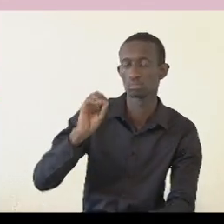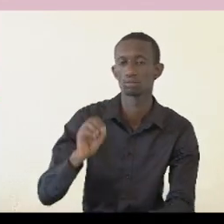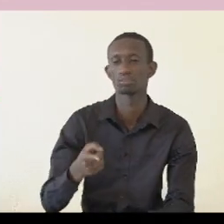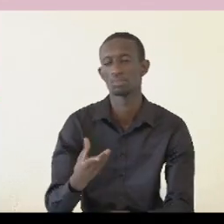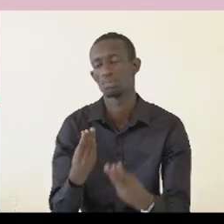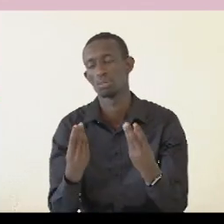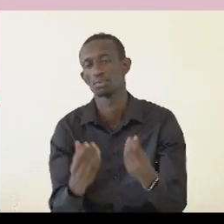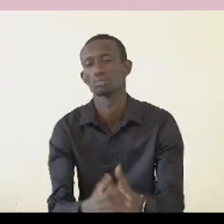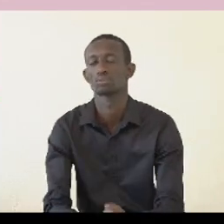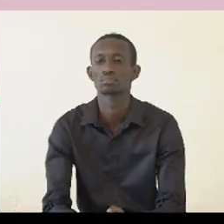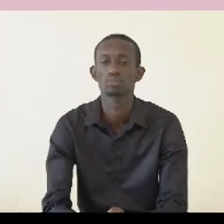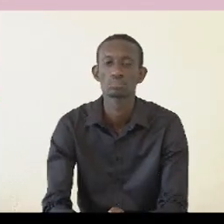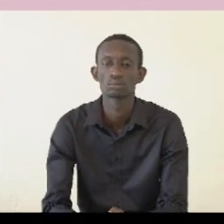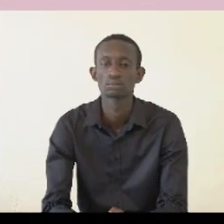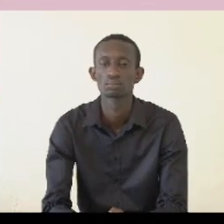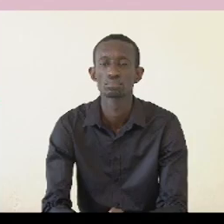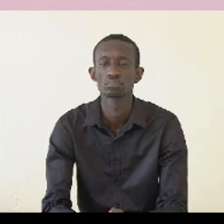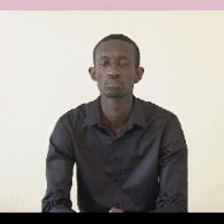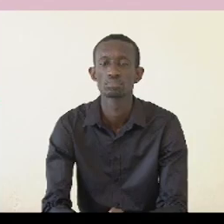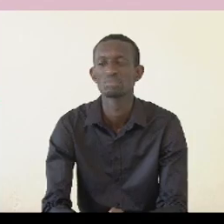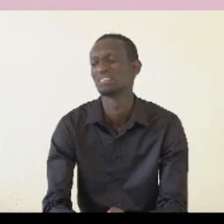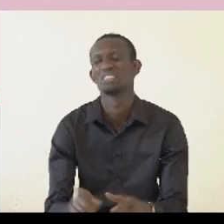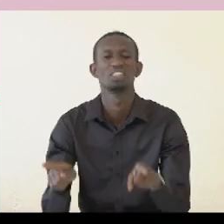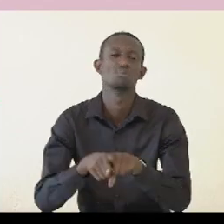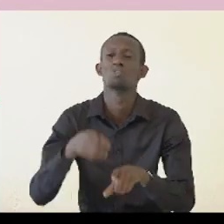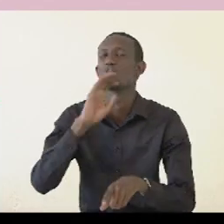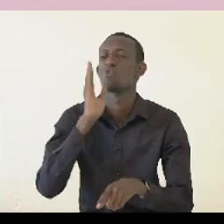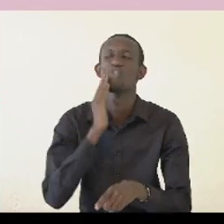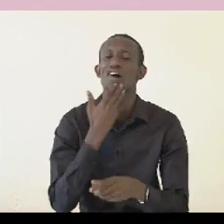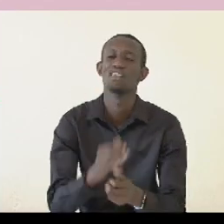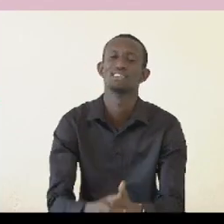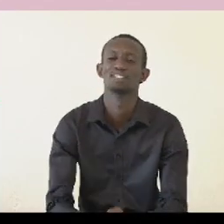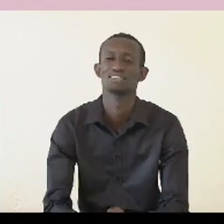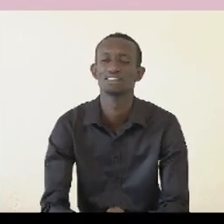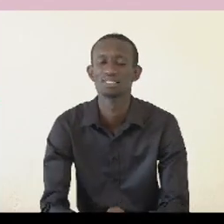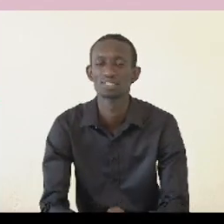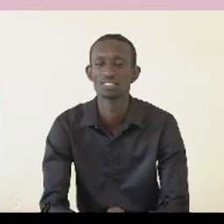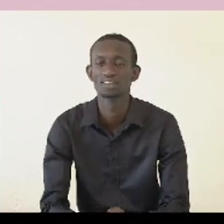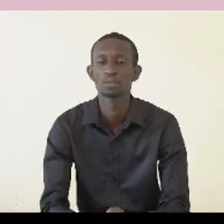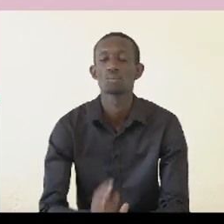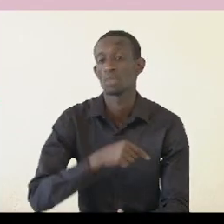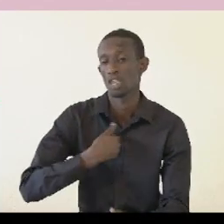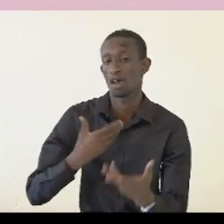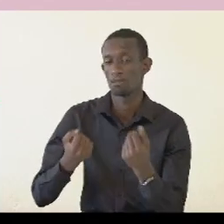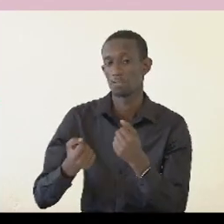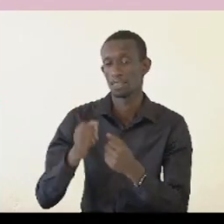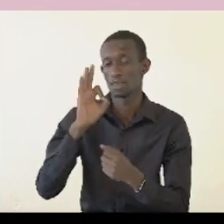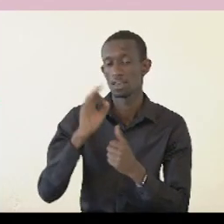Very simple. Just like drinking water. And we have